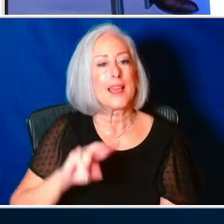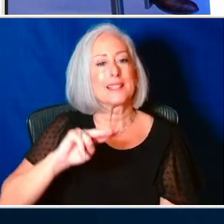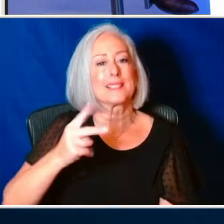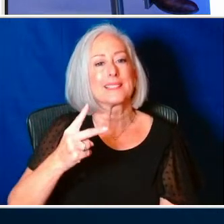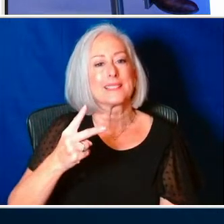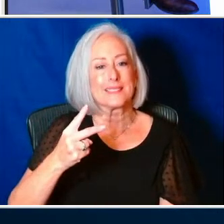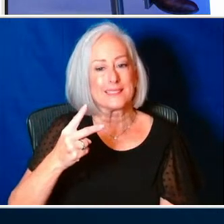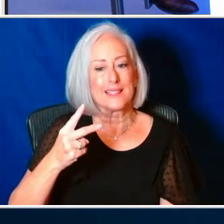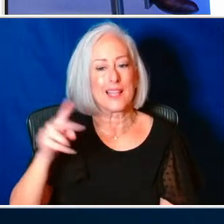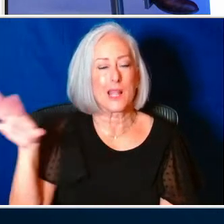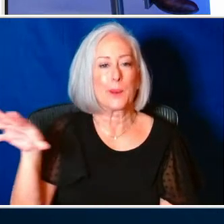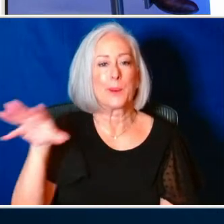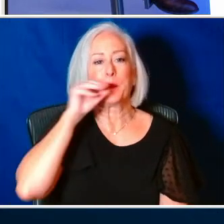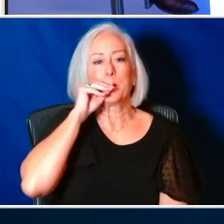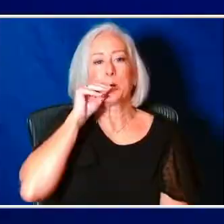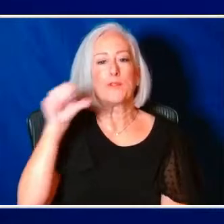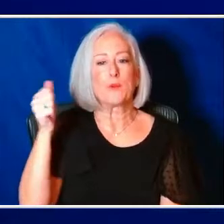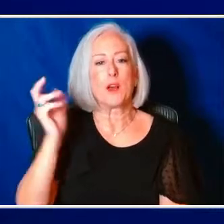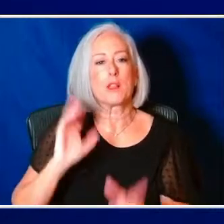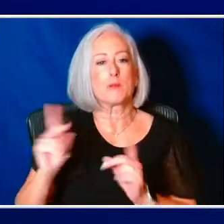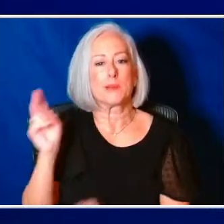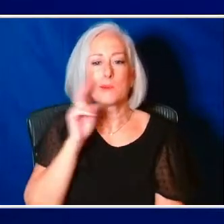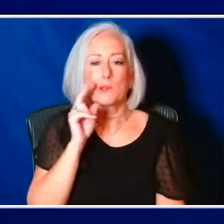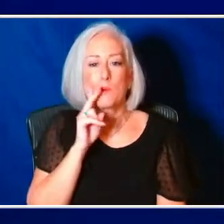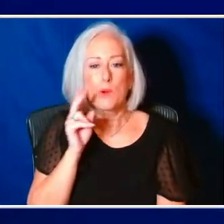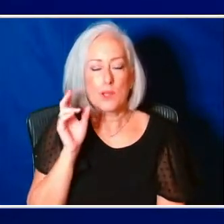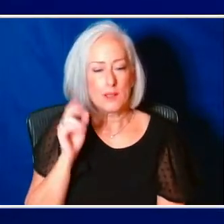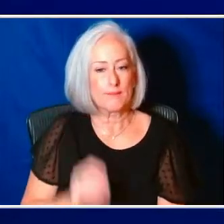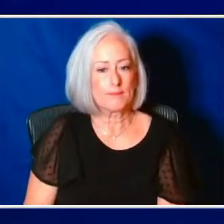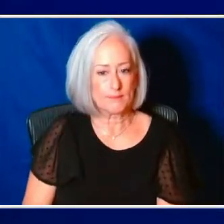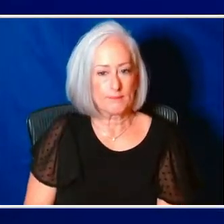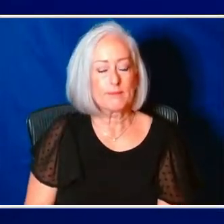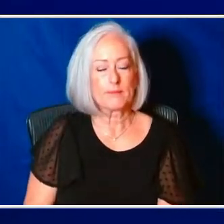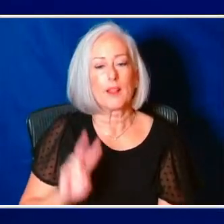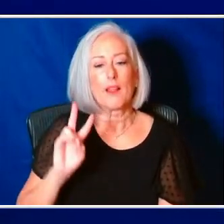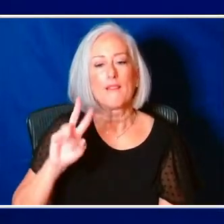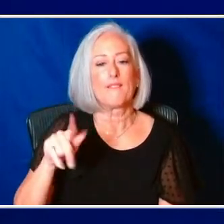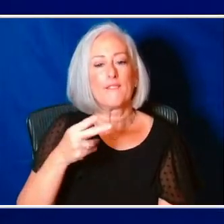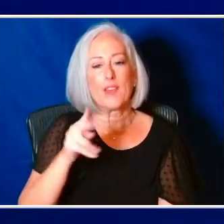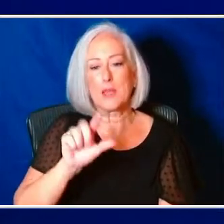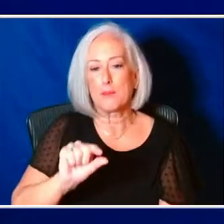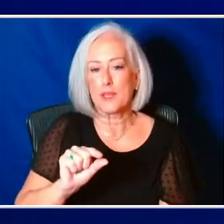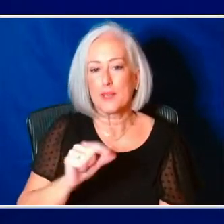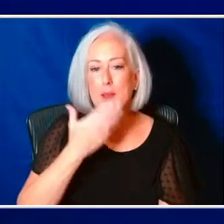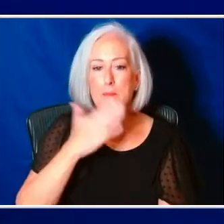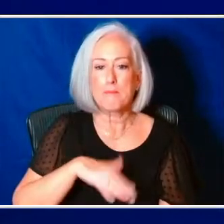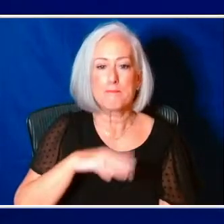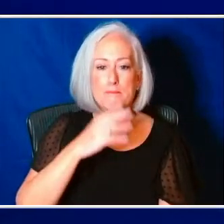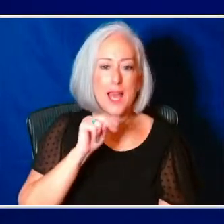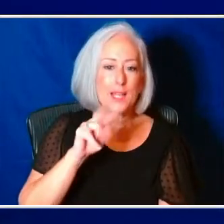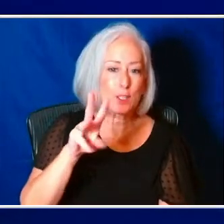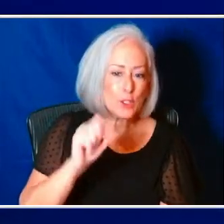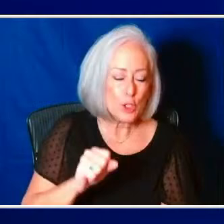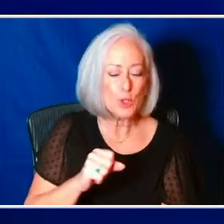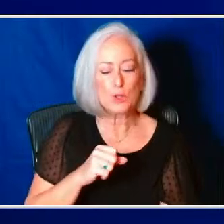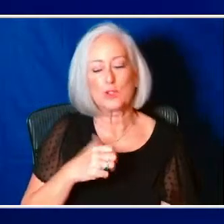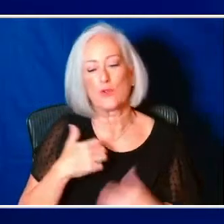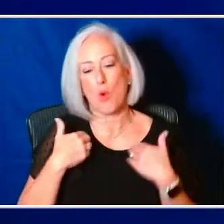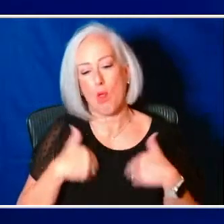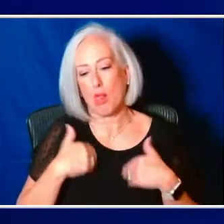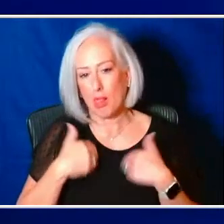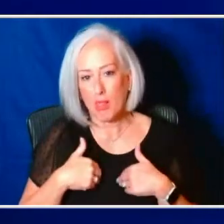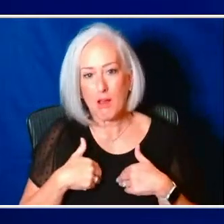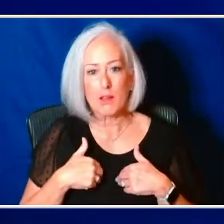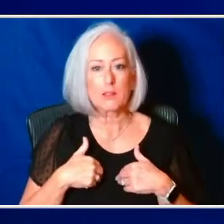that. Vaping is kind of the e-cigarette thing. We sort of address that. Bad news for your lungs, bad news for asthma, bad news for emphysema, bad news for lung disease in general, and